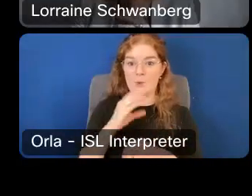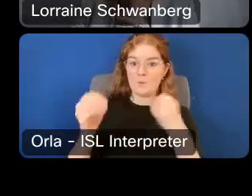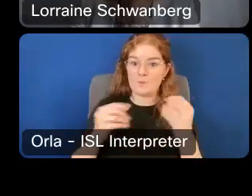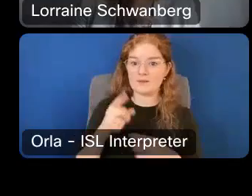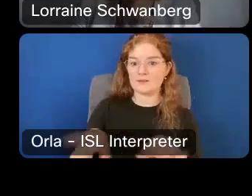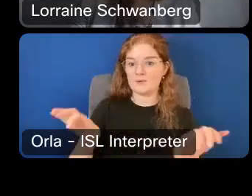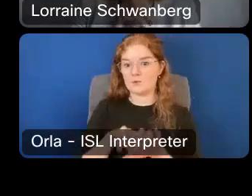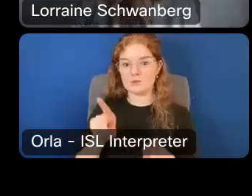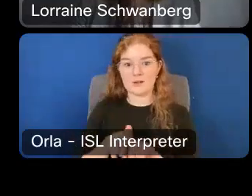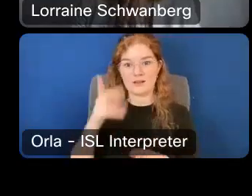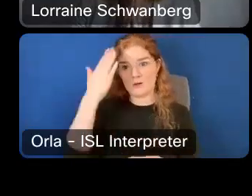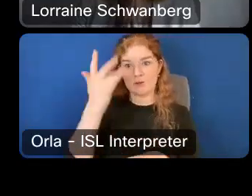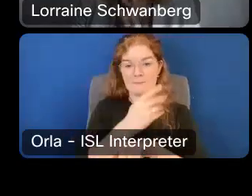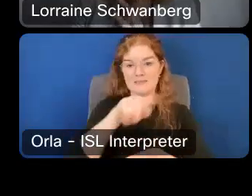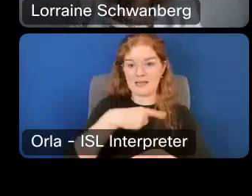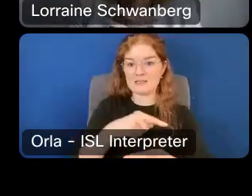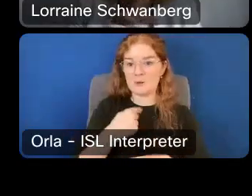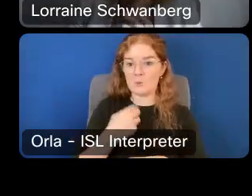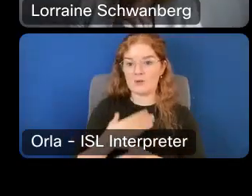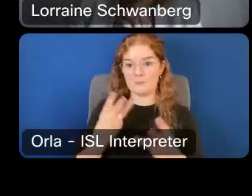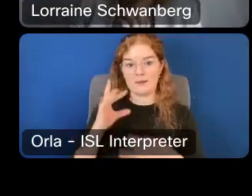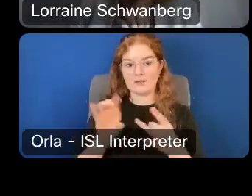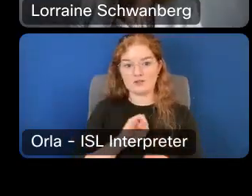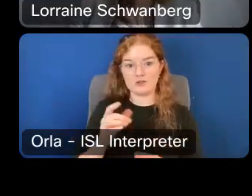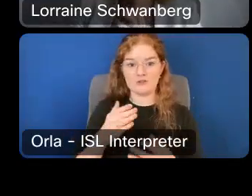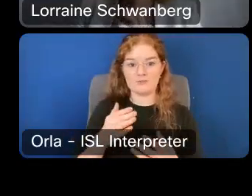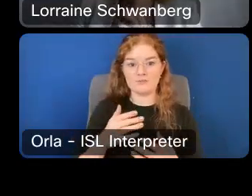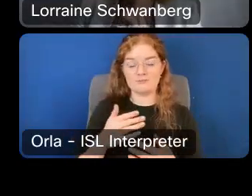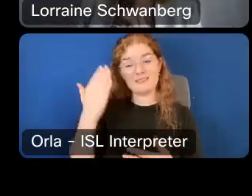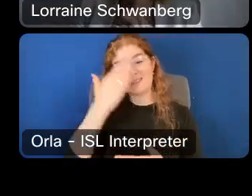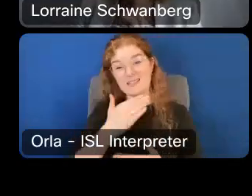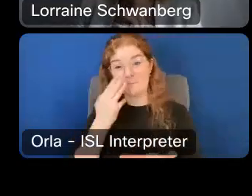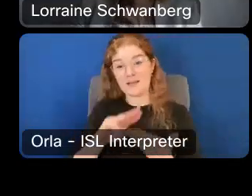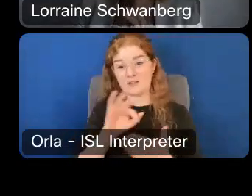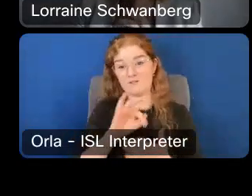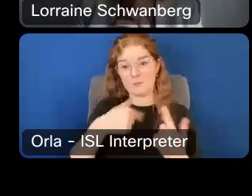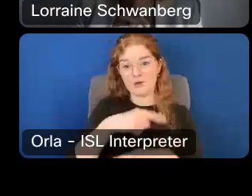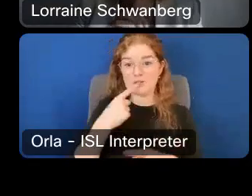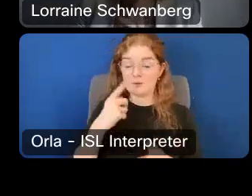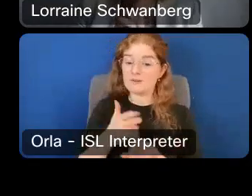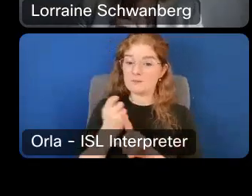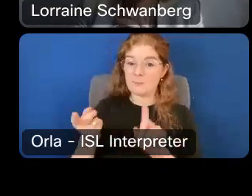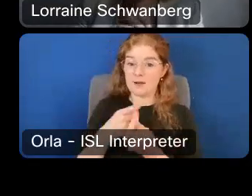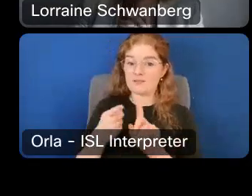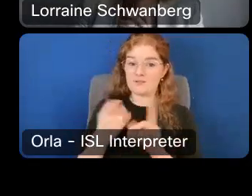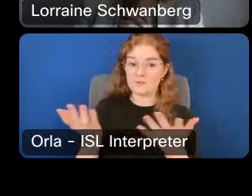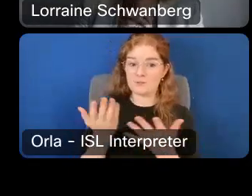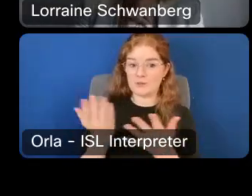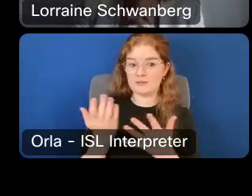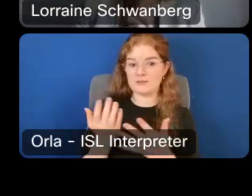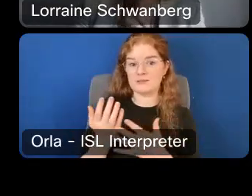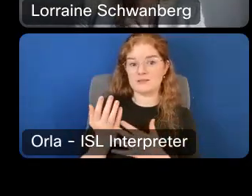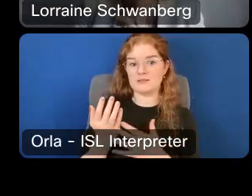know time is tight, but I just wanted to a sad message for us, but also a very positive note. A